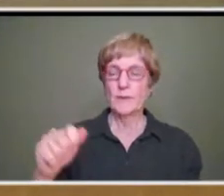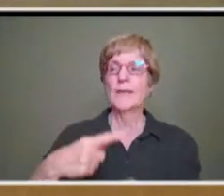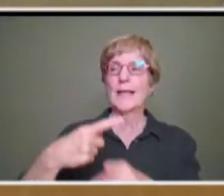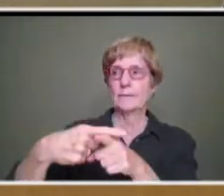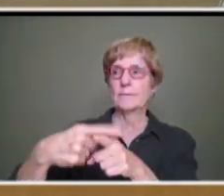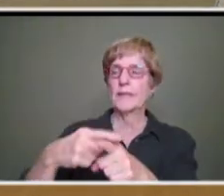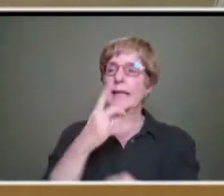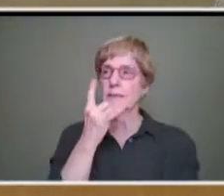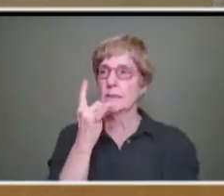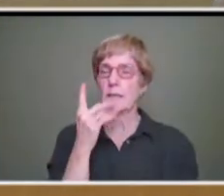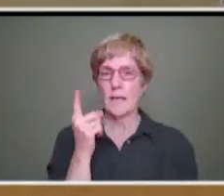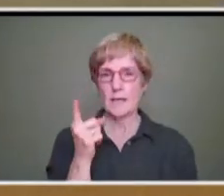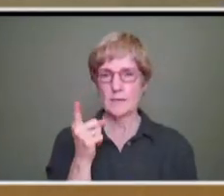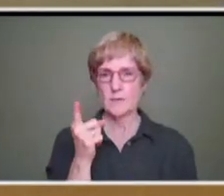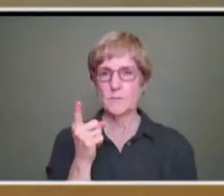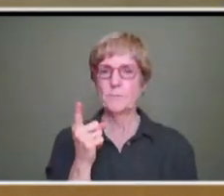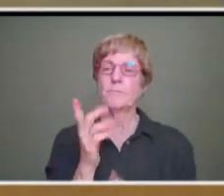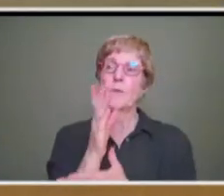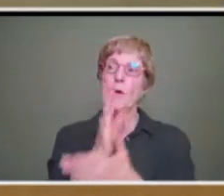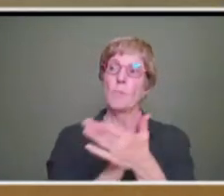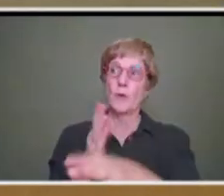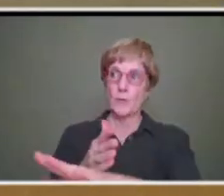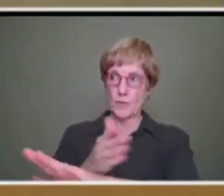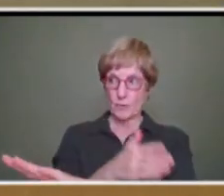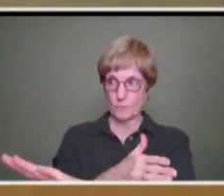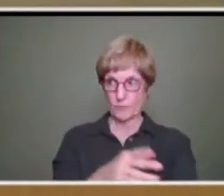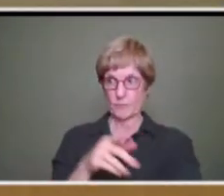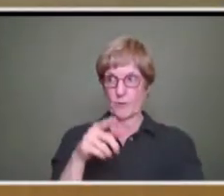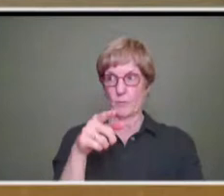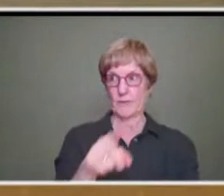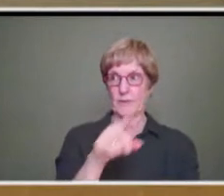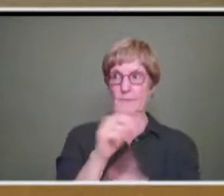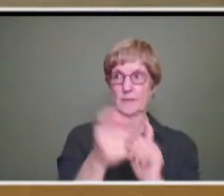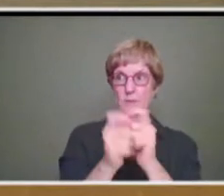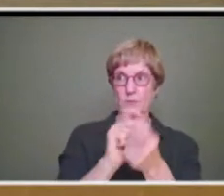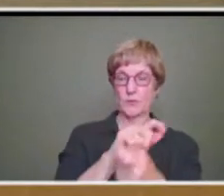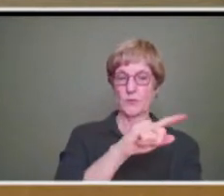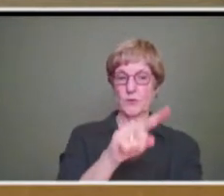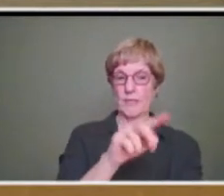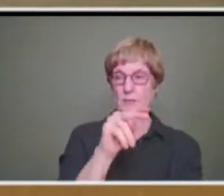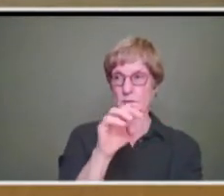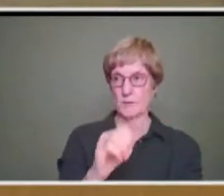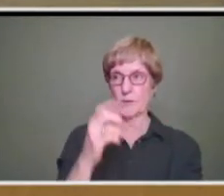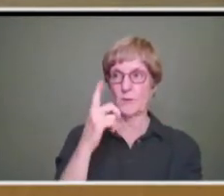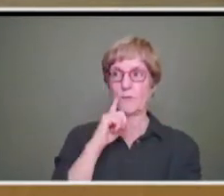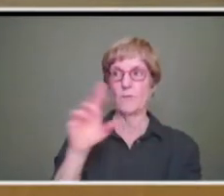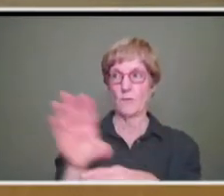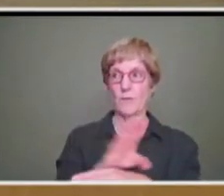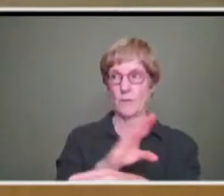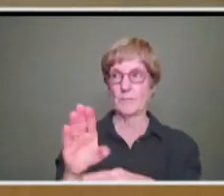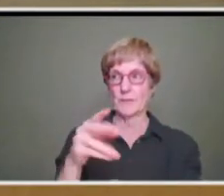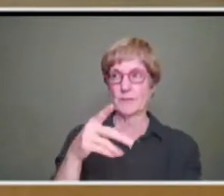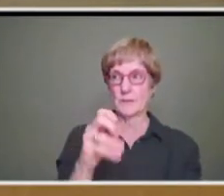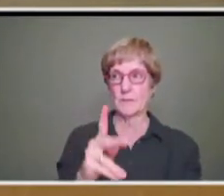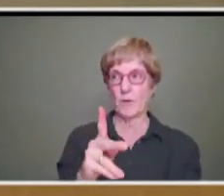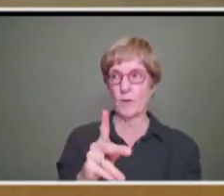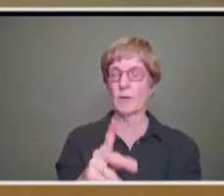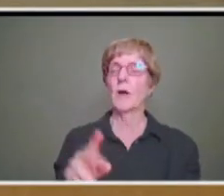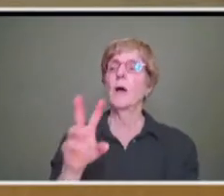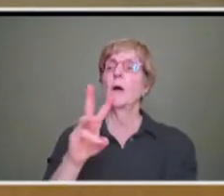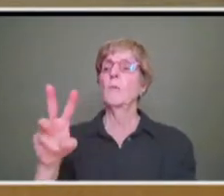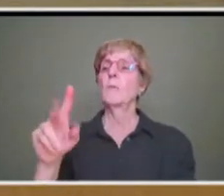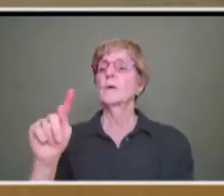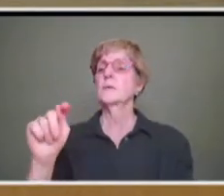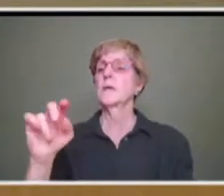uh part of the Improvement that was done when this was rezoned for a corporate business Park West tabola Road was wide and